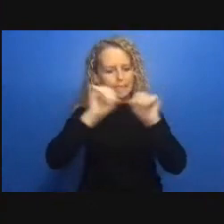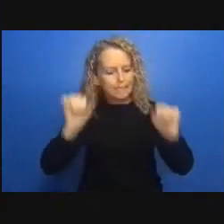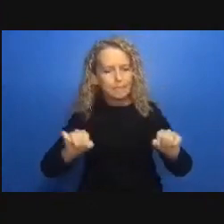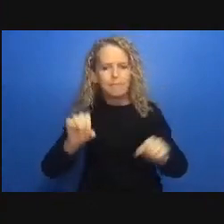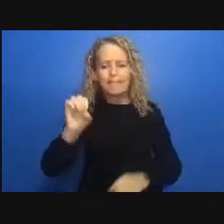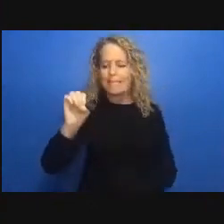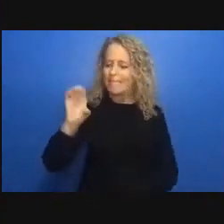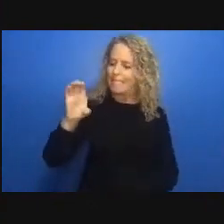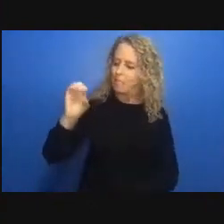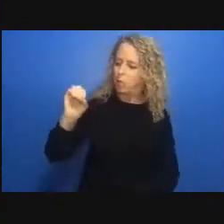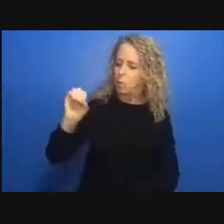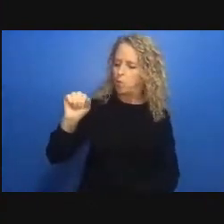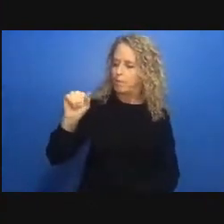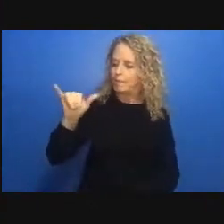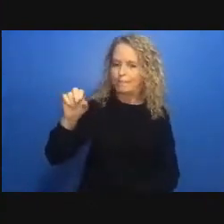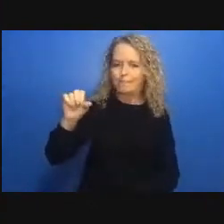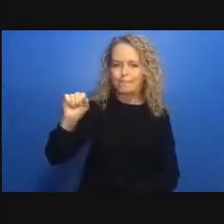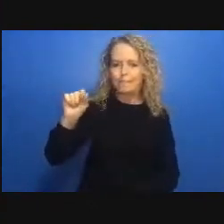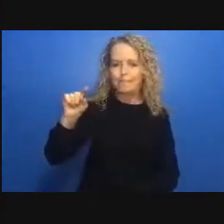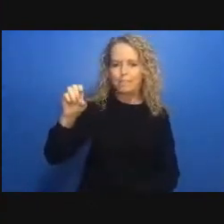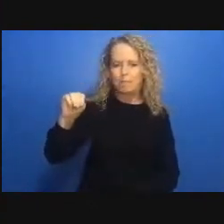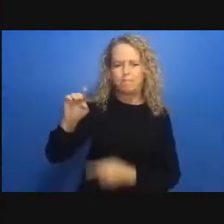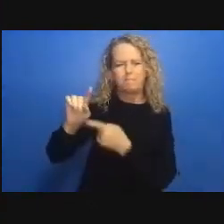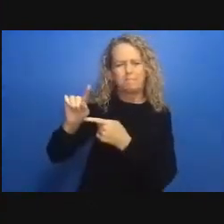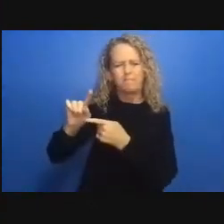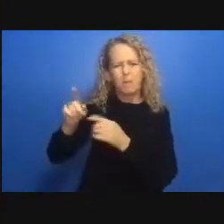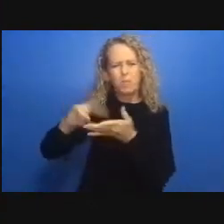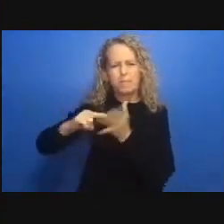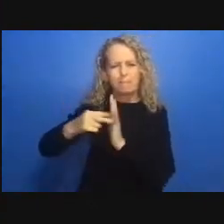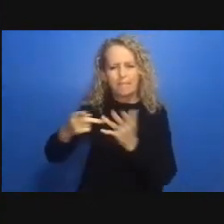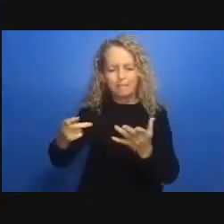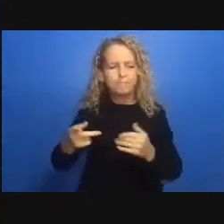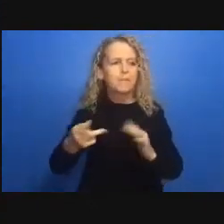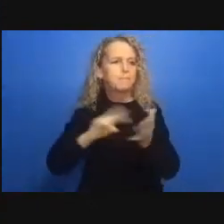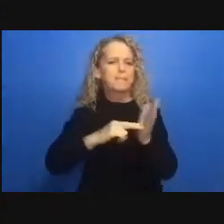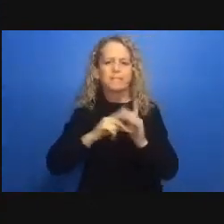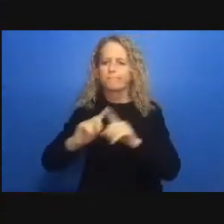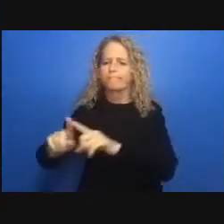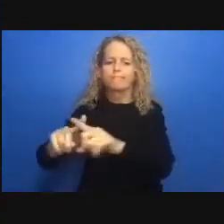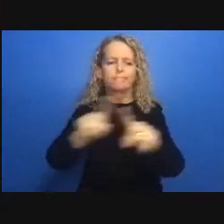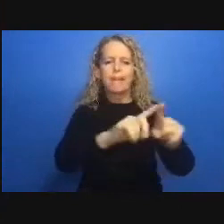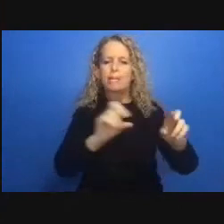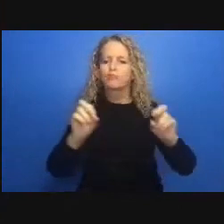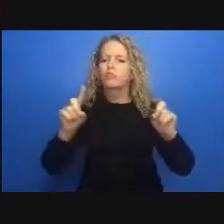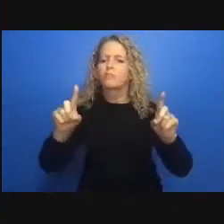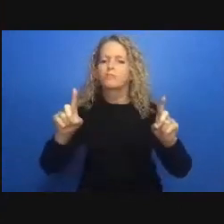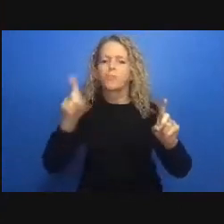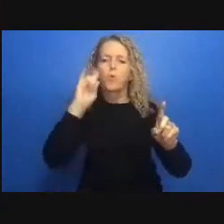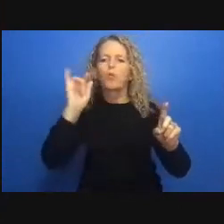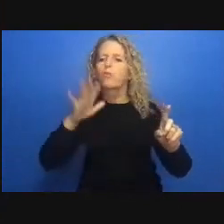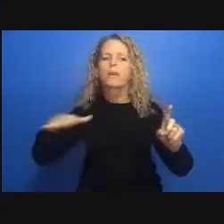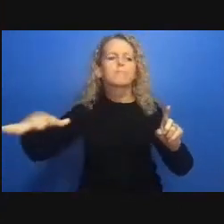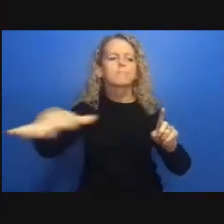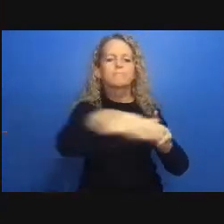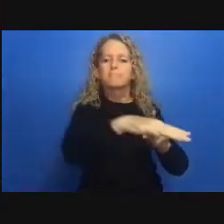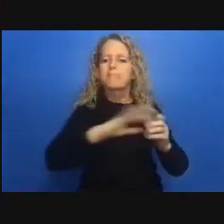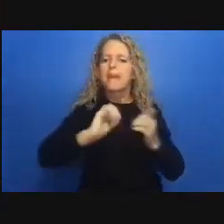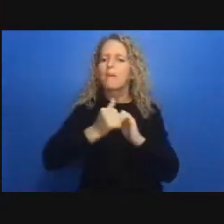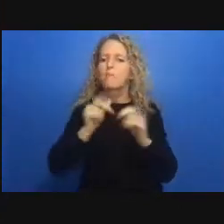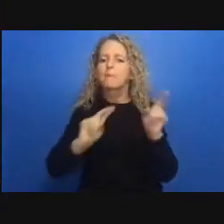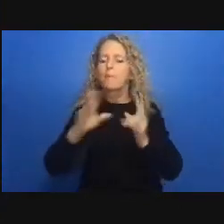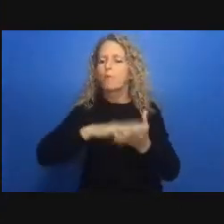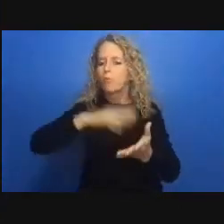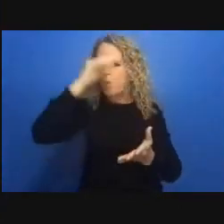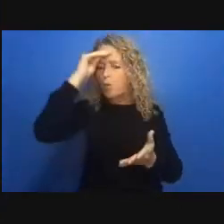the education ecosystem? This is all of the different ways and systems and opportunities that we give people to learn. So